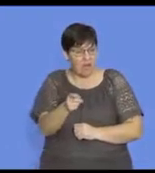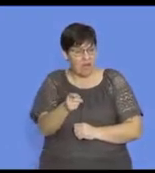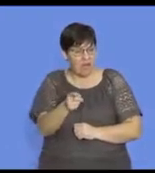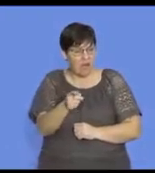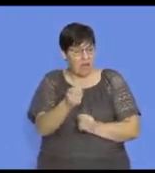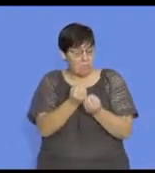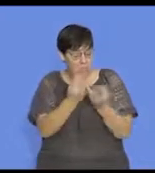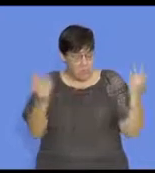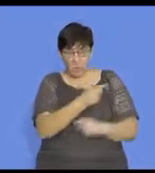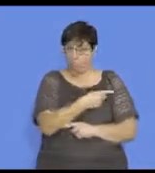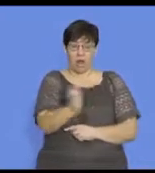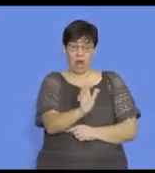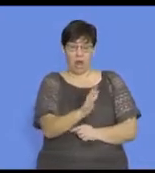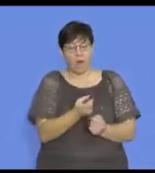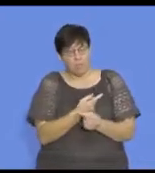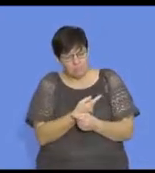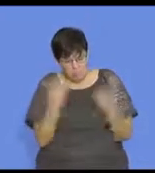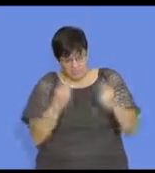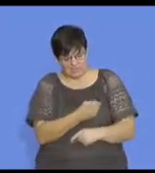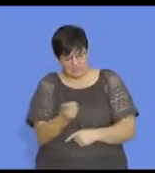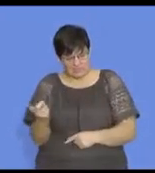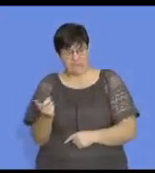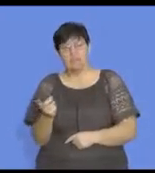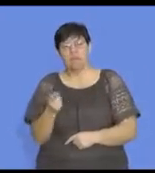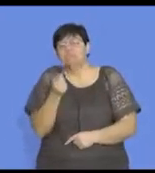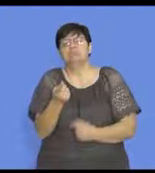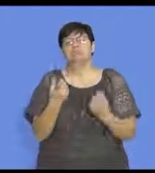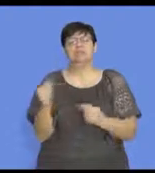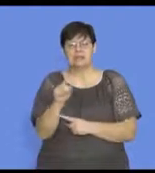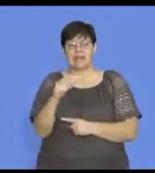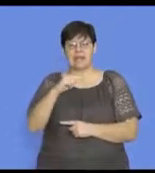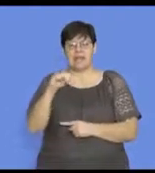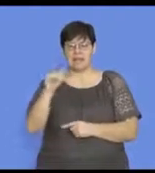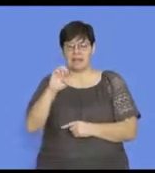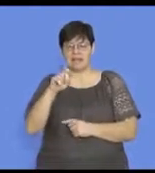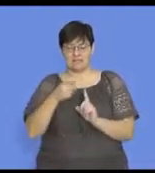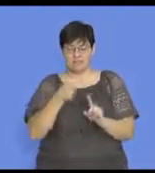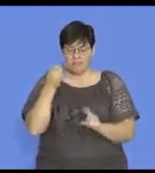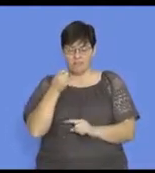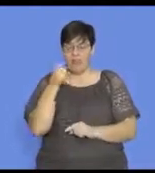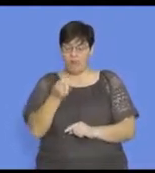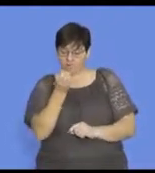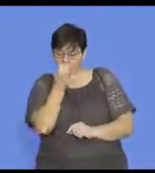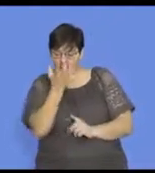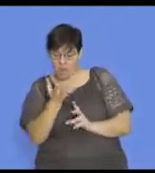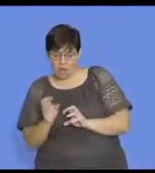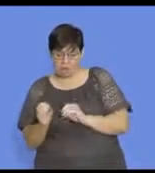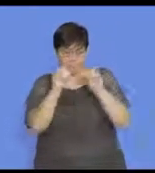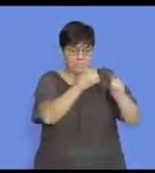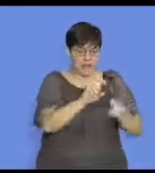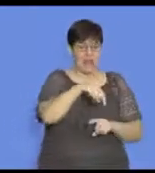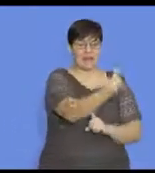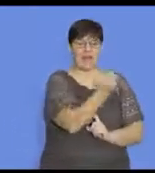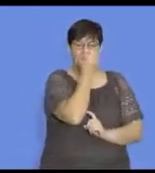them, these gametes, they need to get around from one flower to another. And